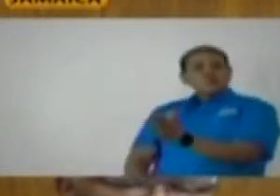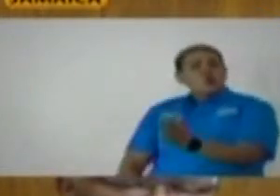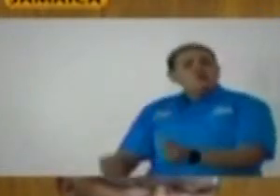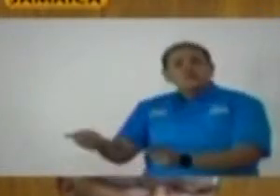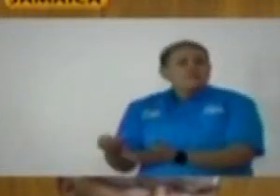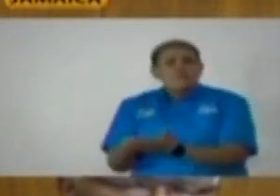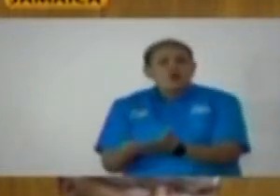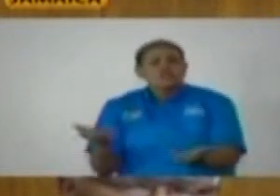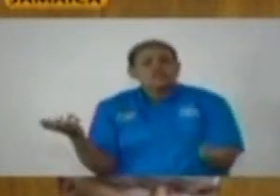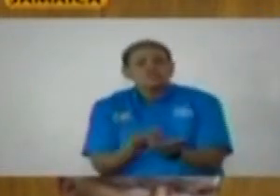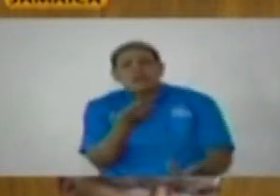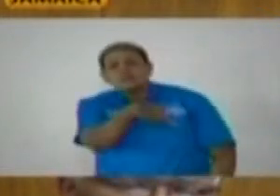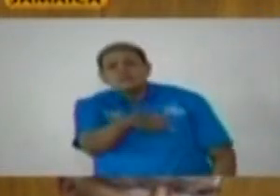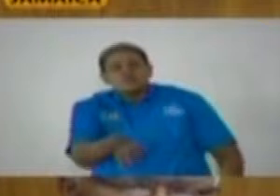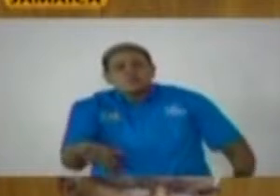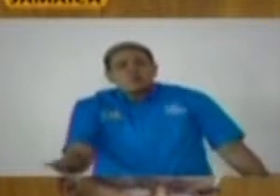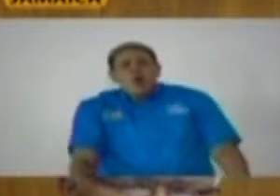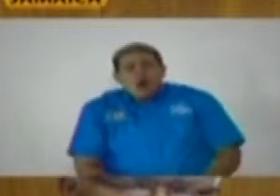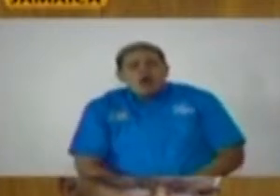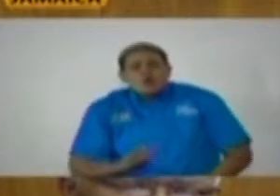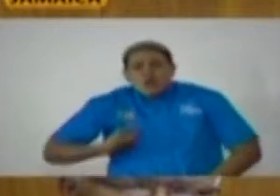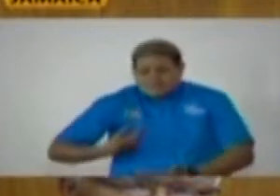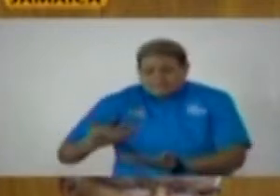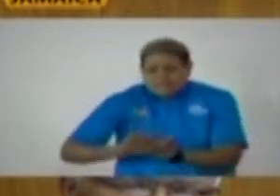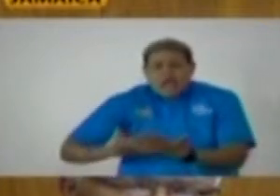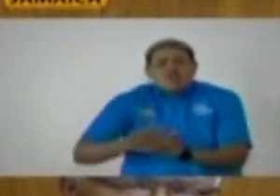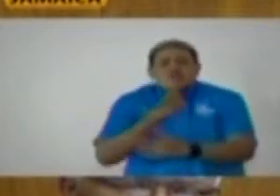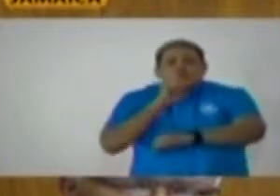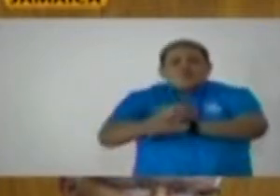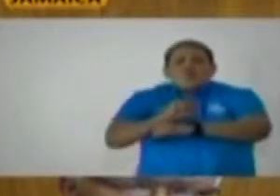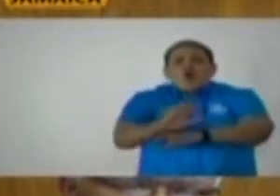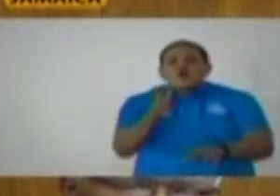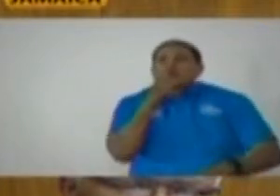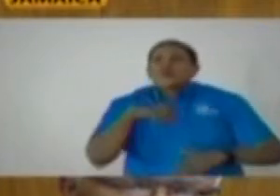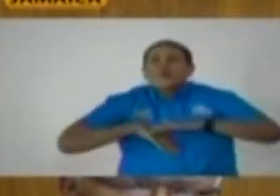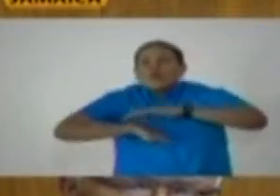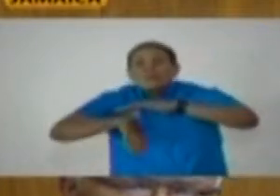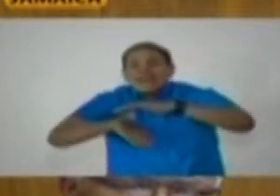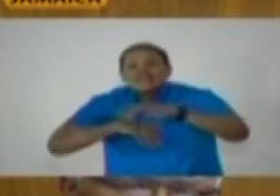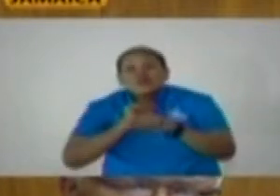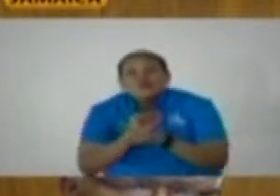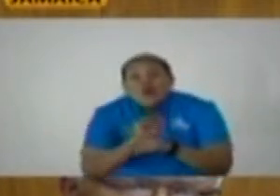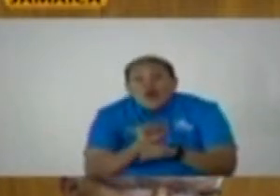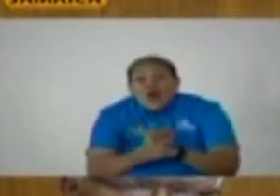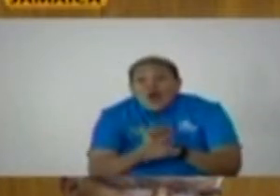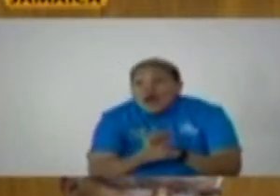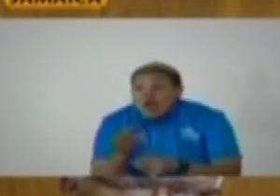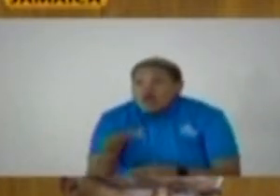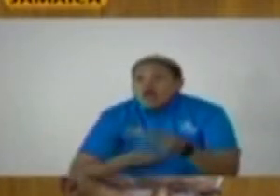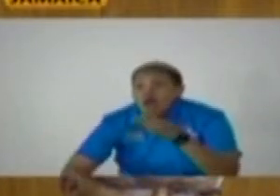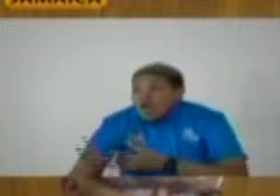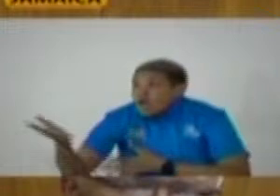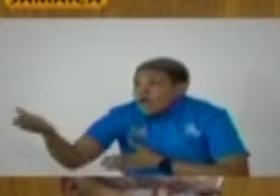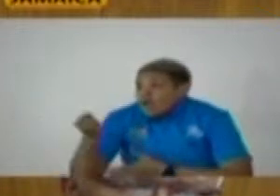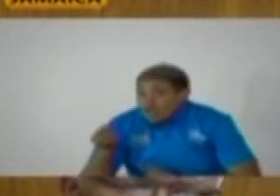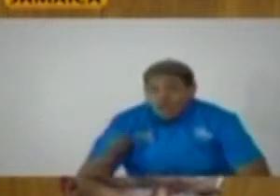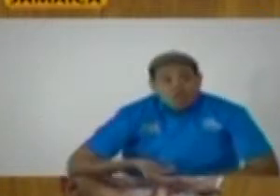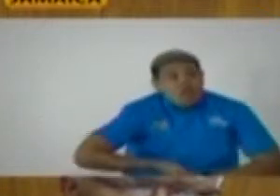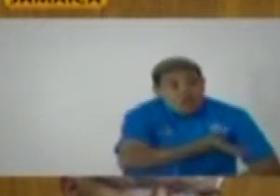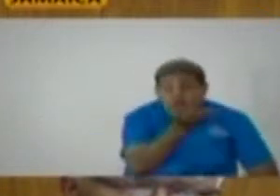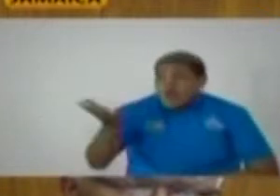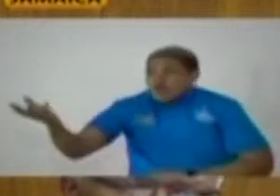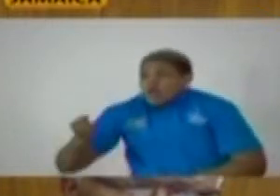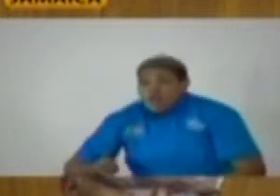for them? We have salaried workers who are basically working poor because they